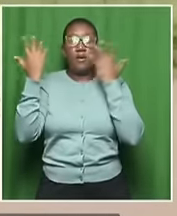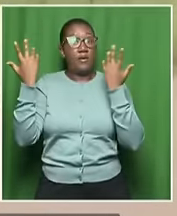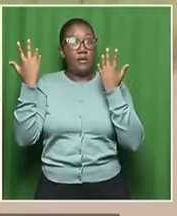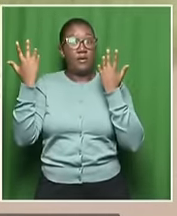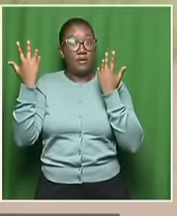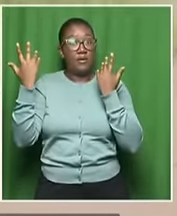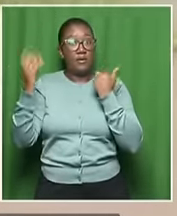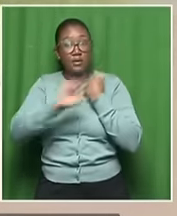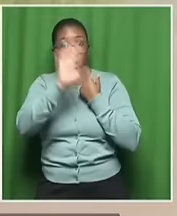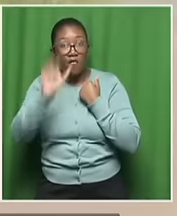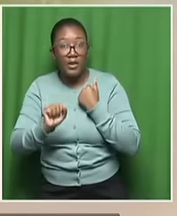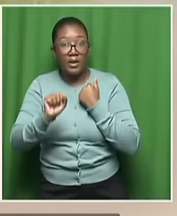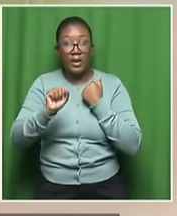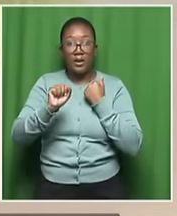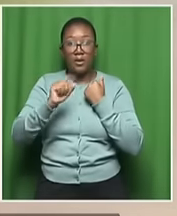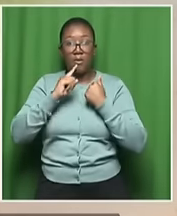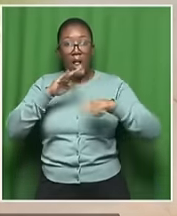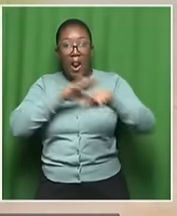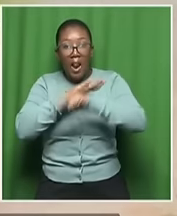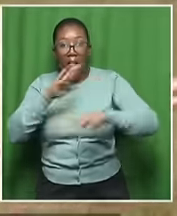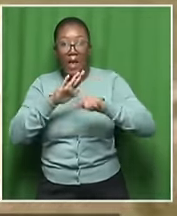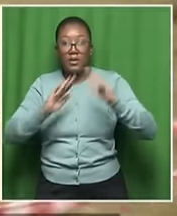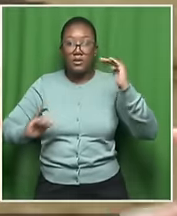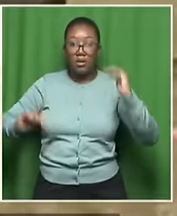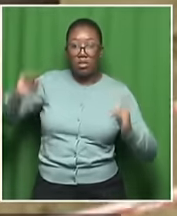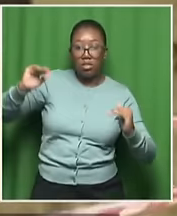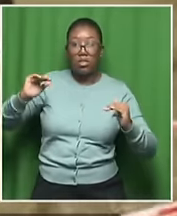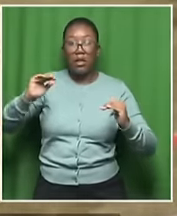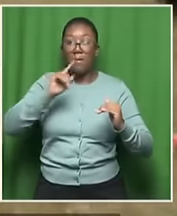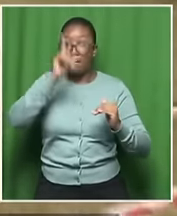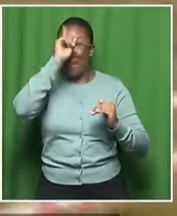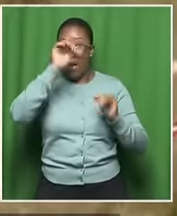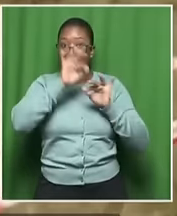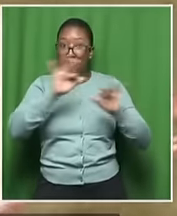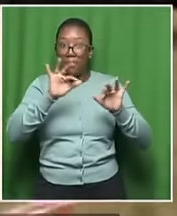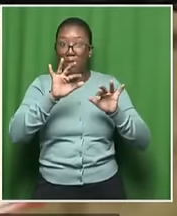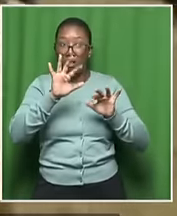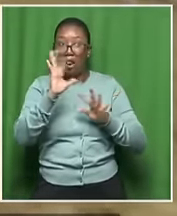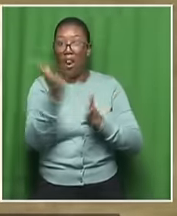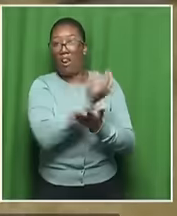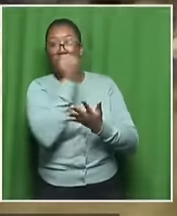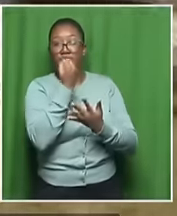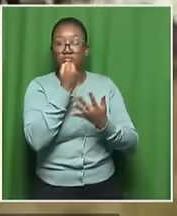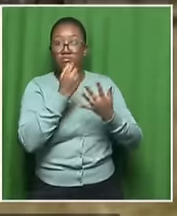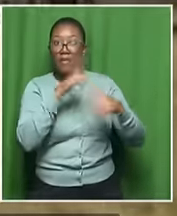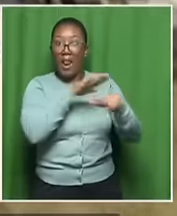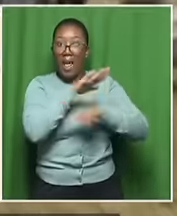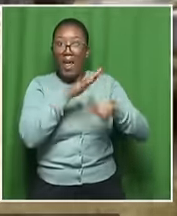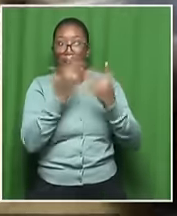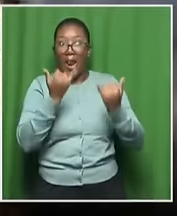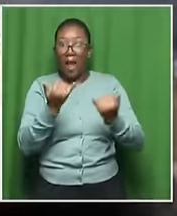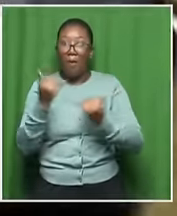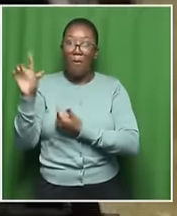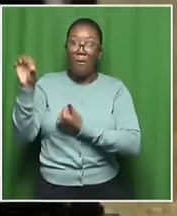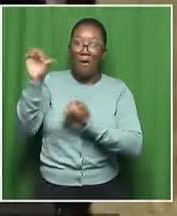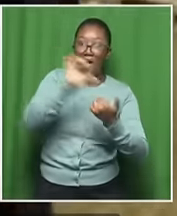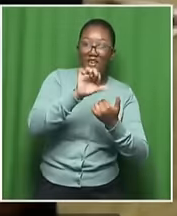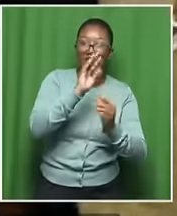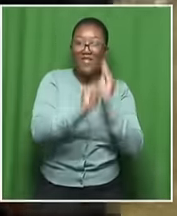and the land dispossession of black people. What is your position on that,